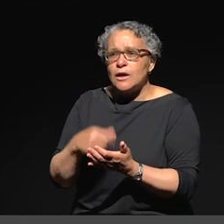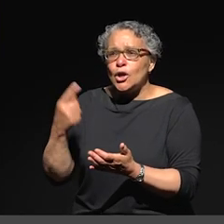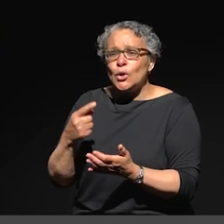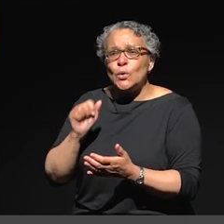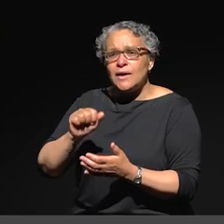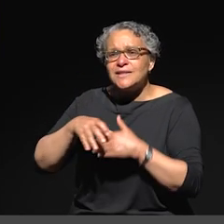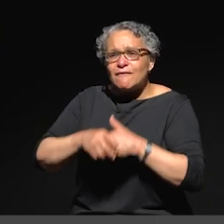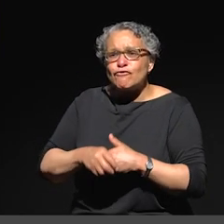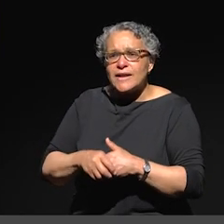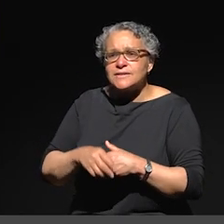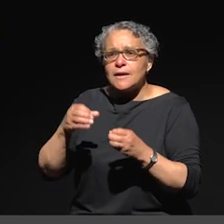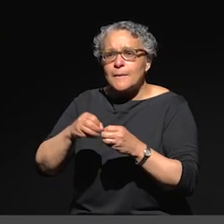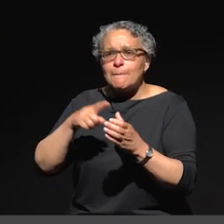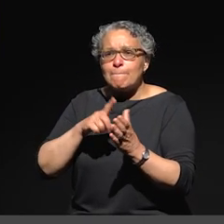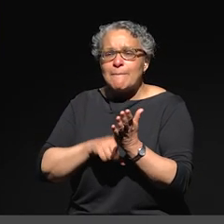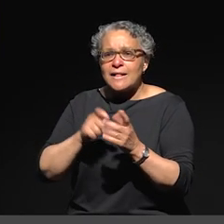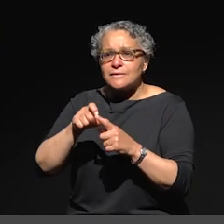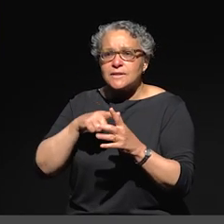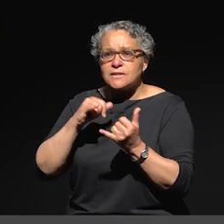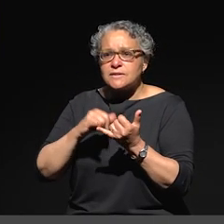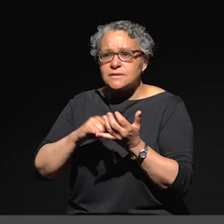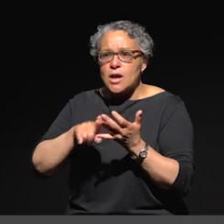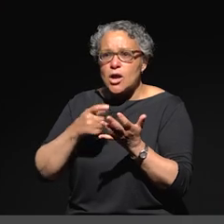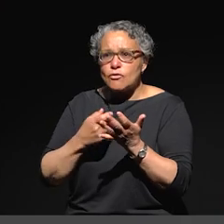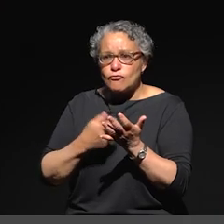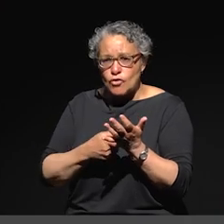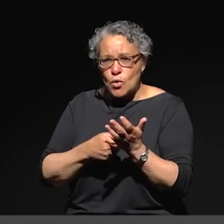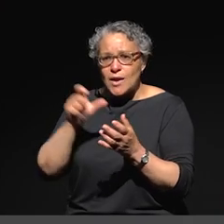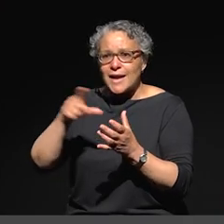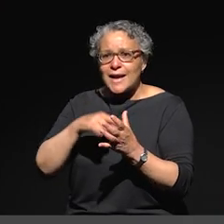a humanist, a diplomat, with whom he had an